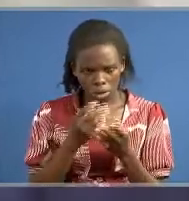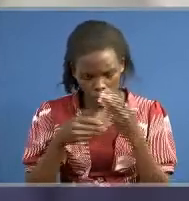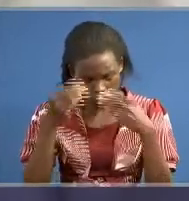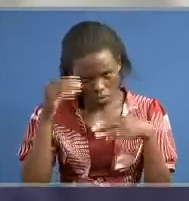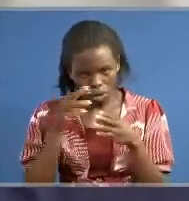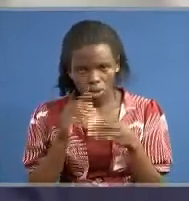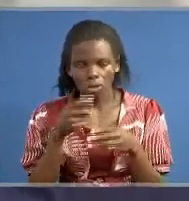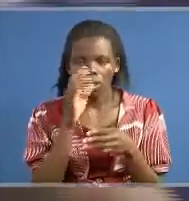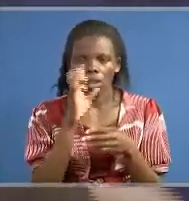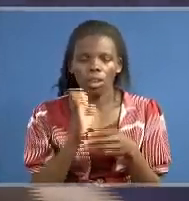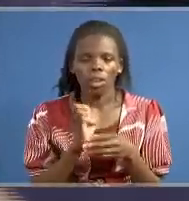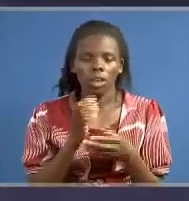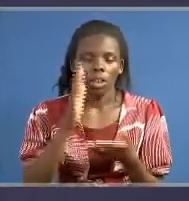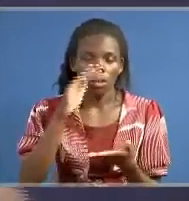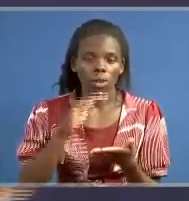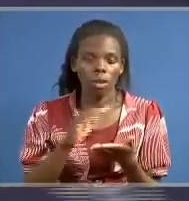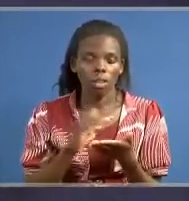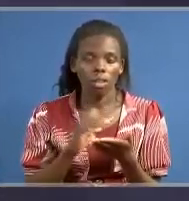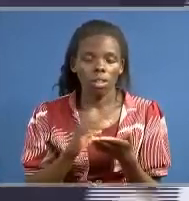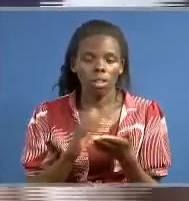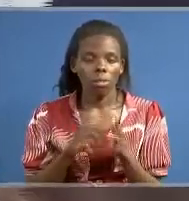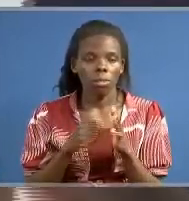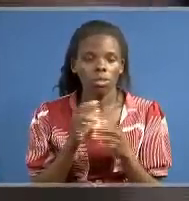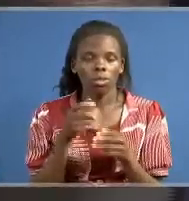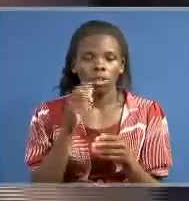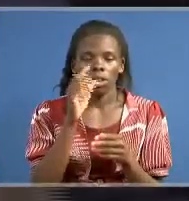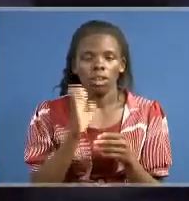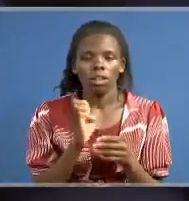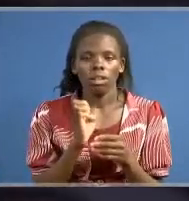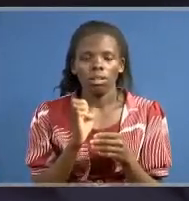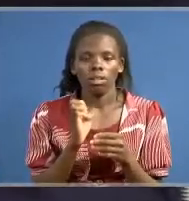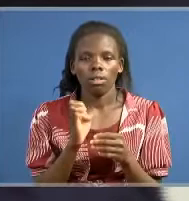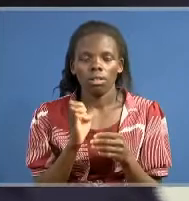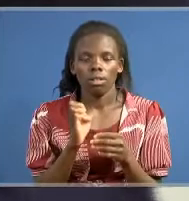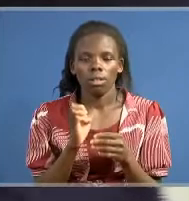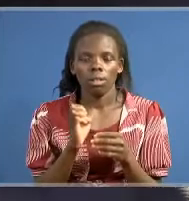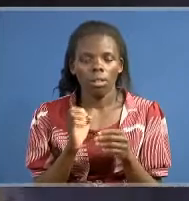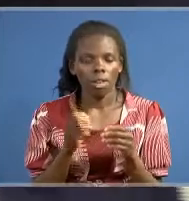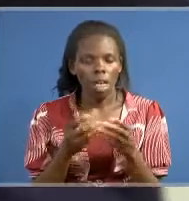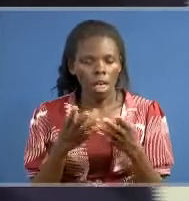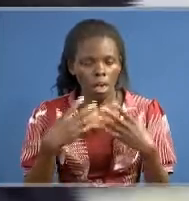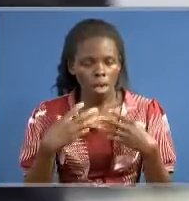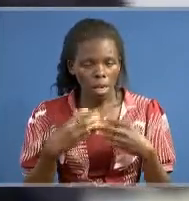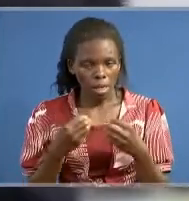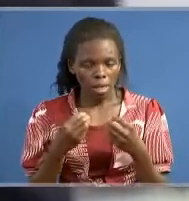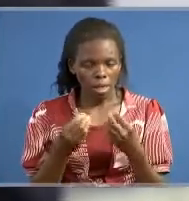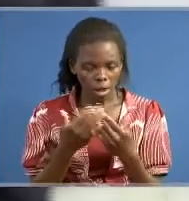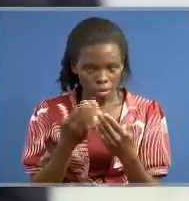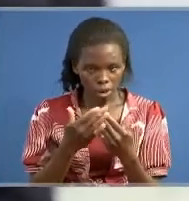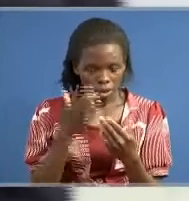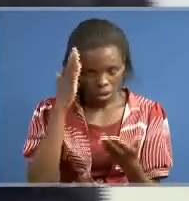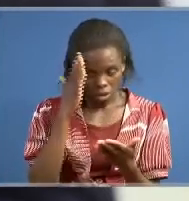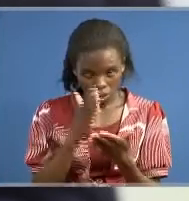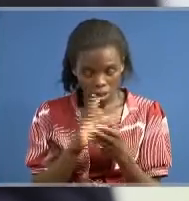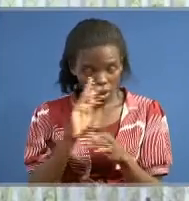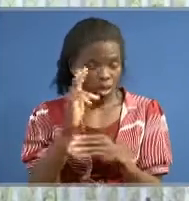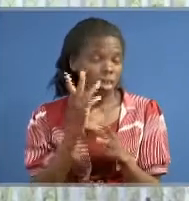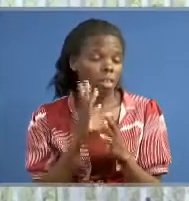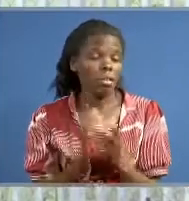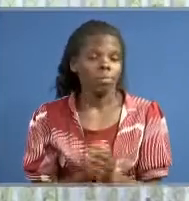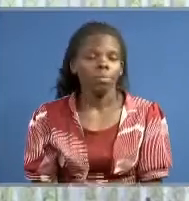of insulin and lower the prices of insulin. This perhaps will see affordable health coverage a reality in